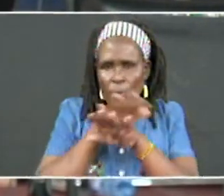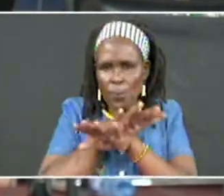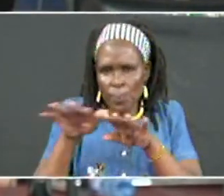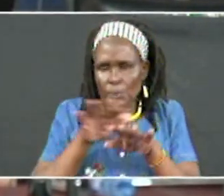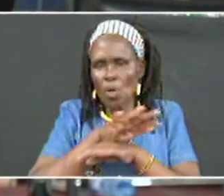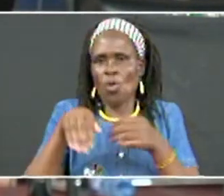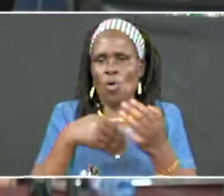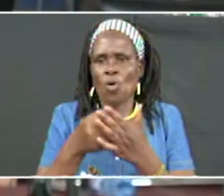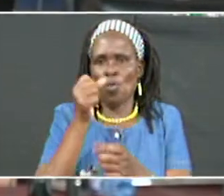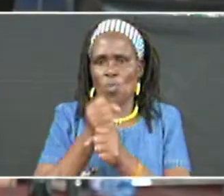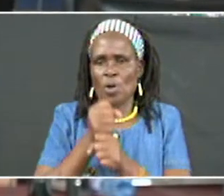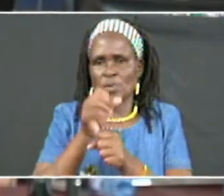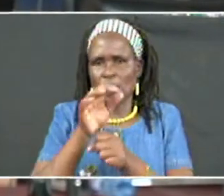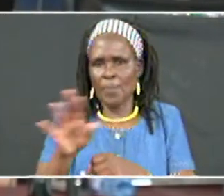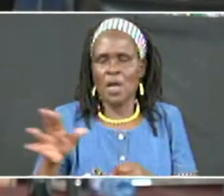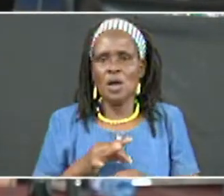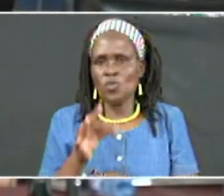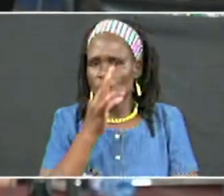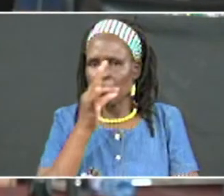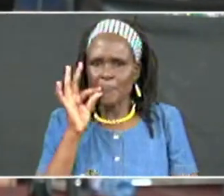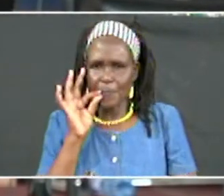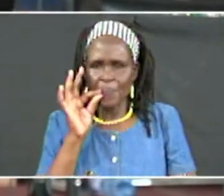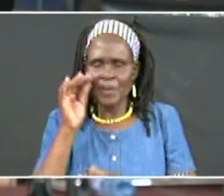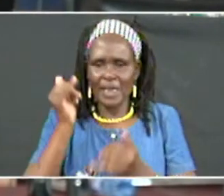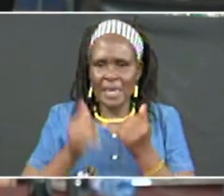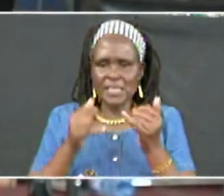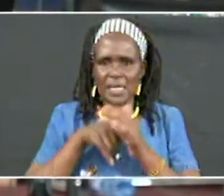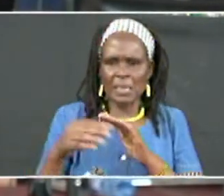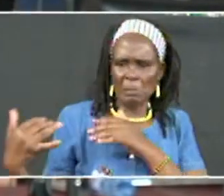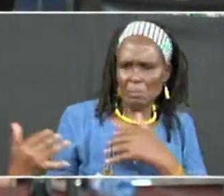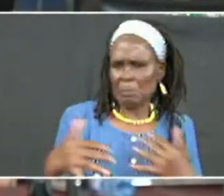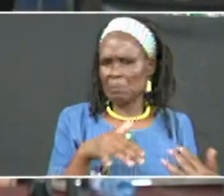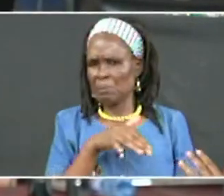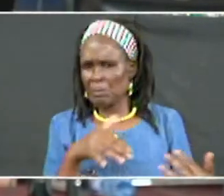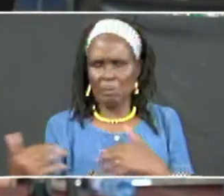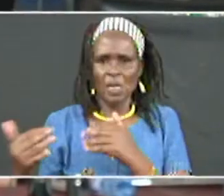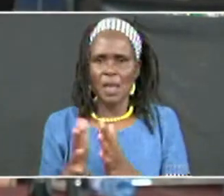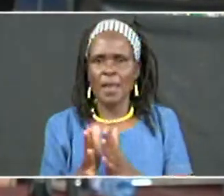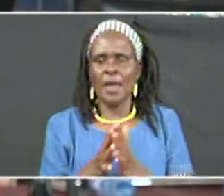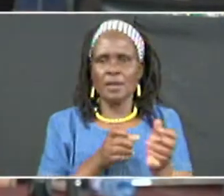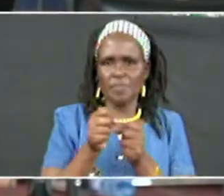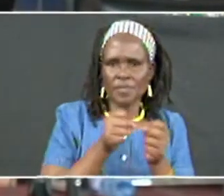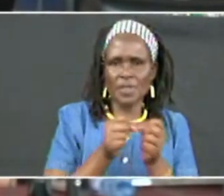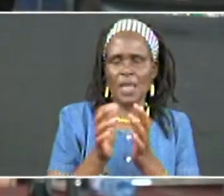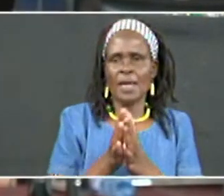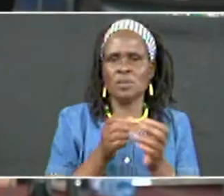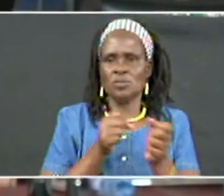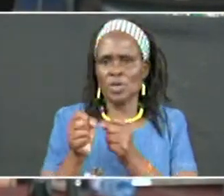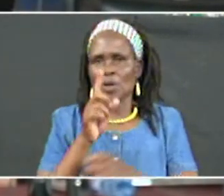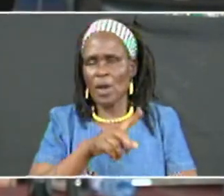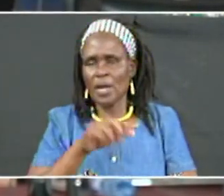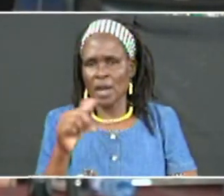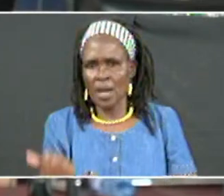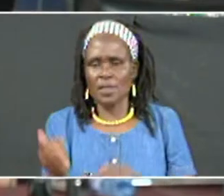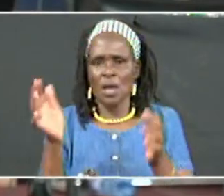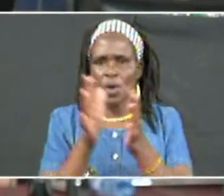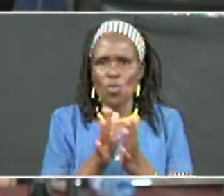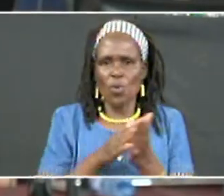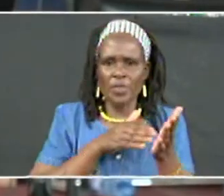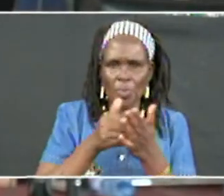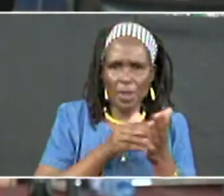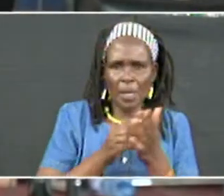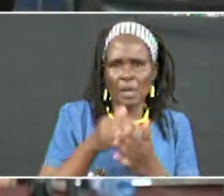workers. Your fasting ends in quarreling and strife and in striking each other with wicked